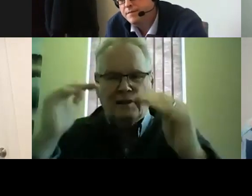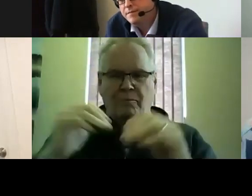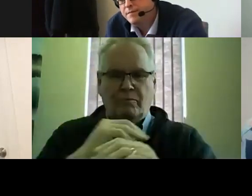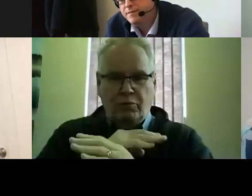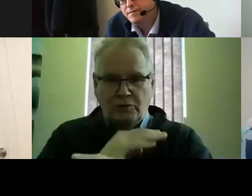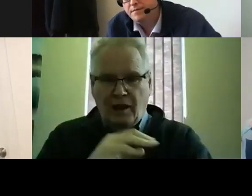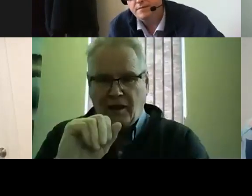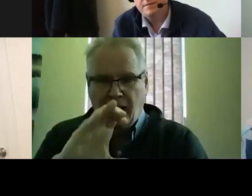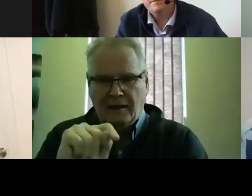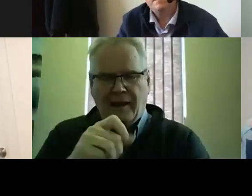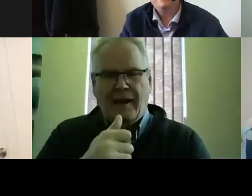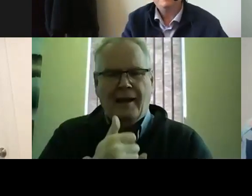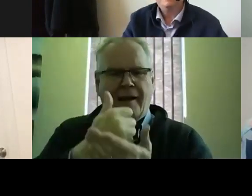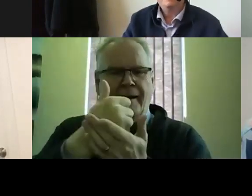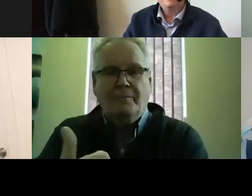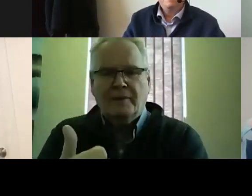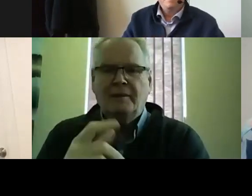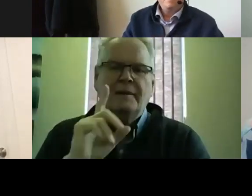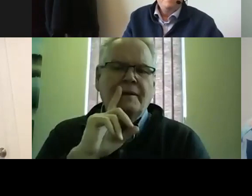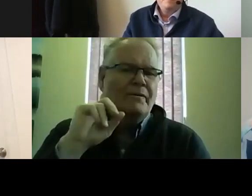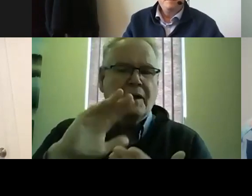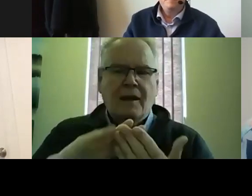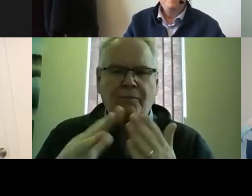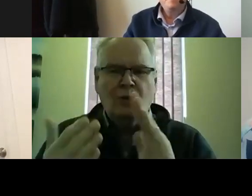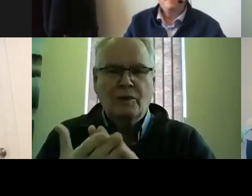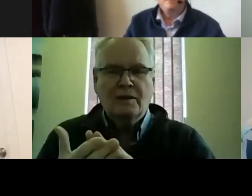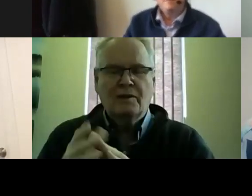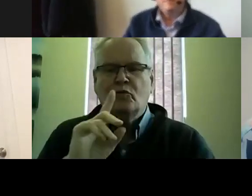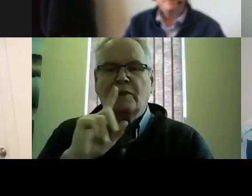How can adults